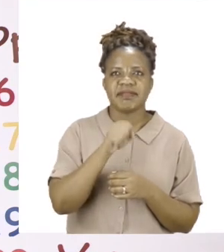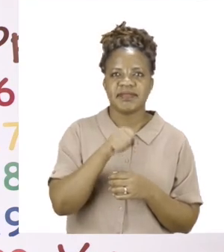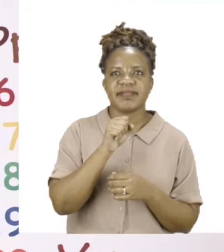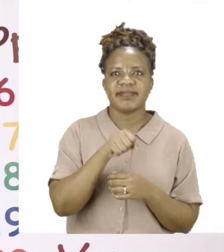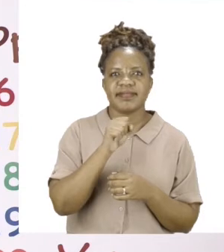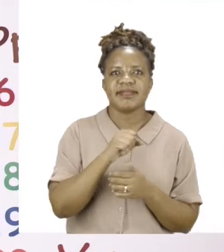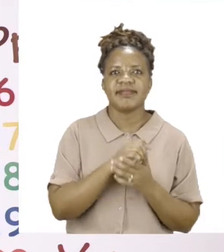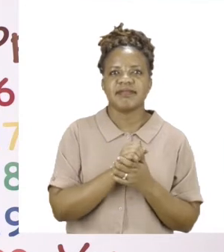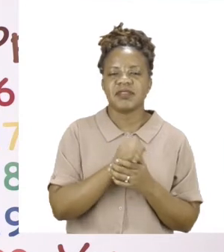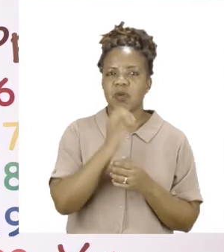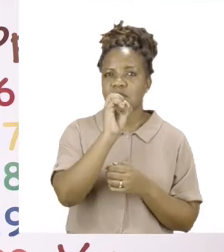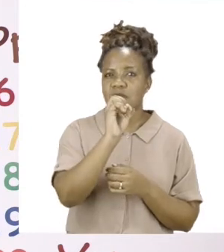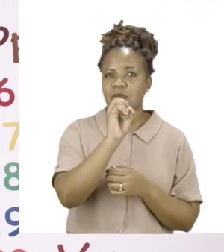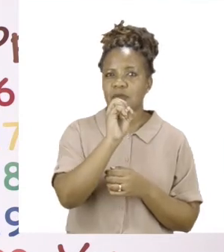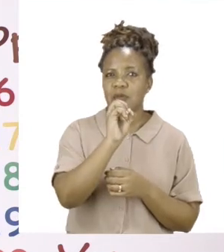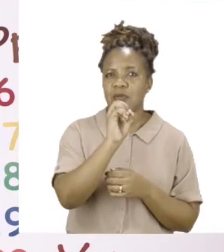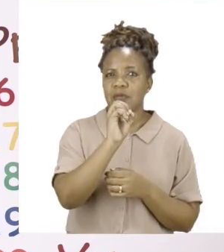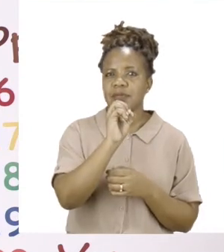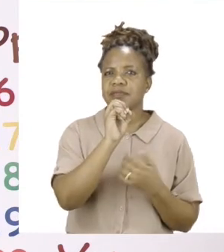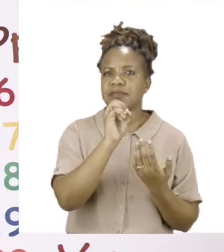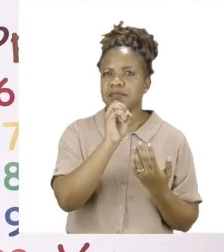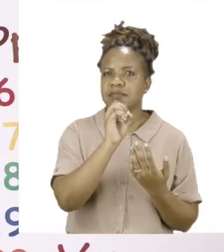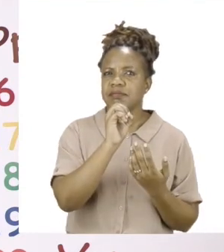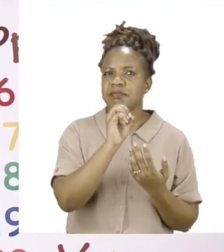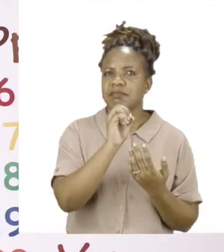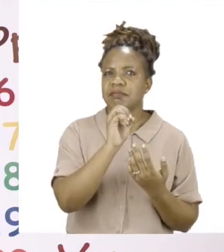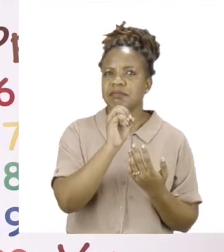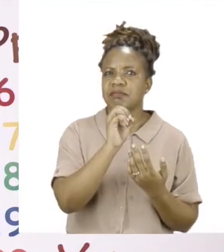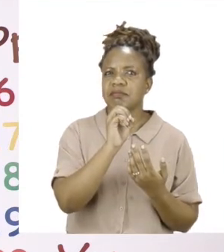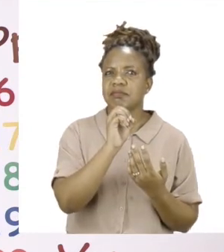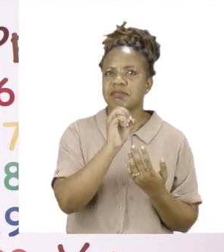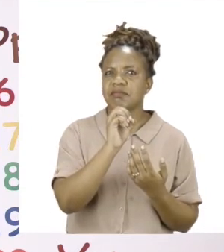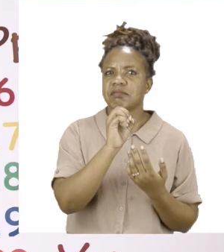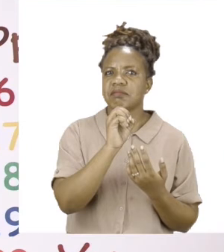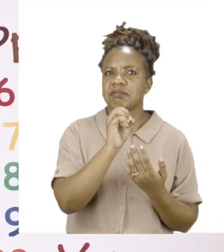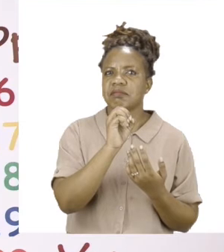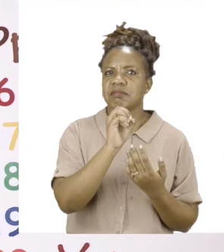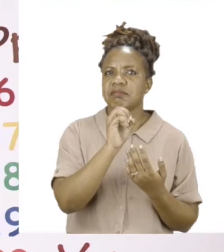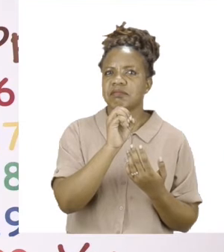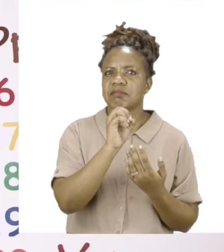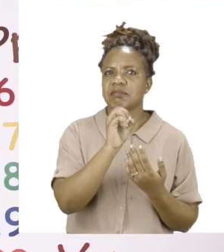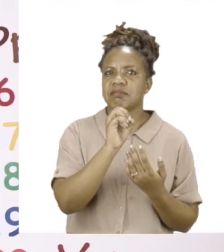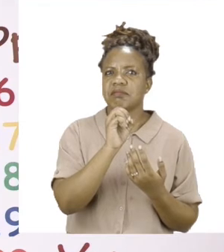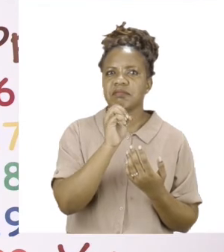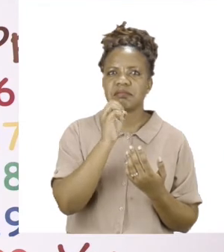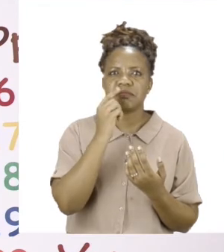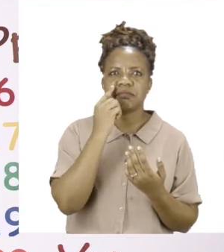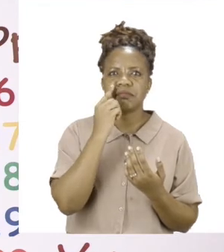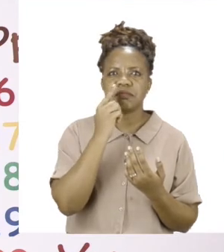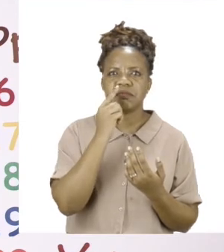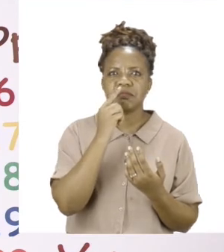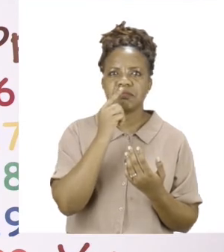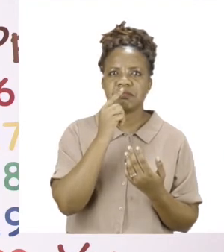Yes, we have an O. But let's check if we have another letter next to it.